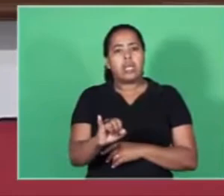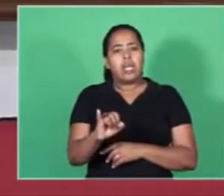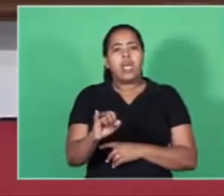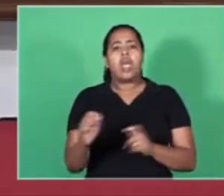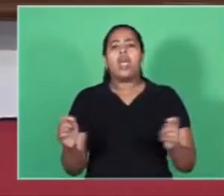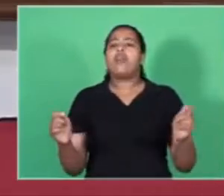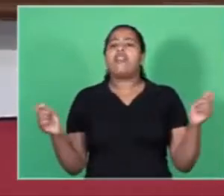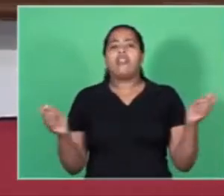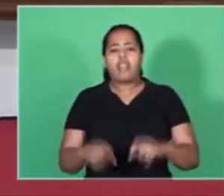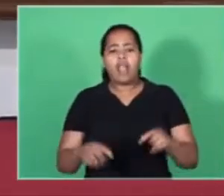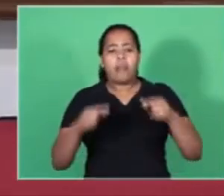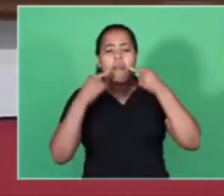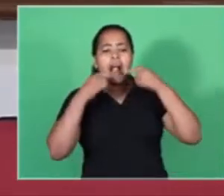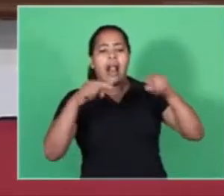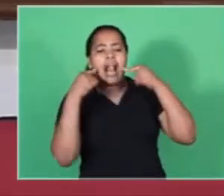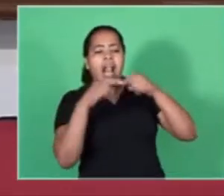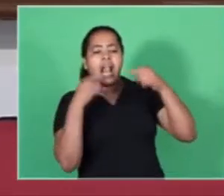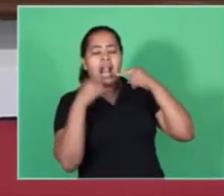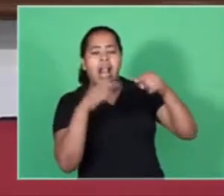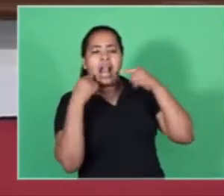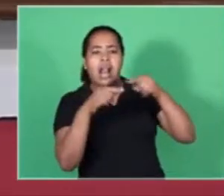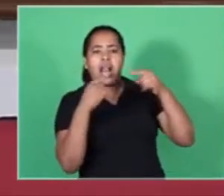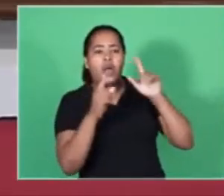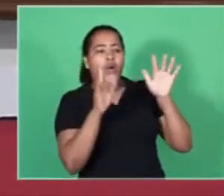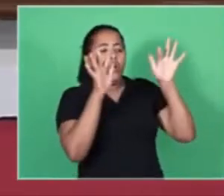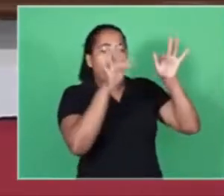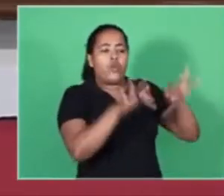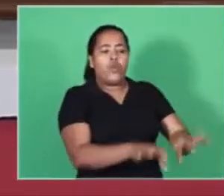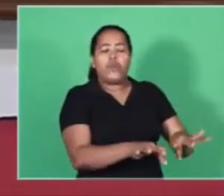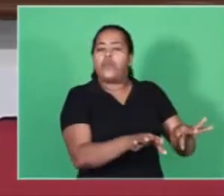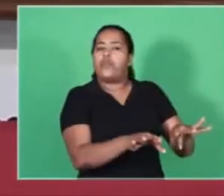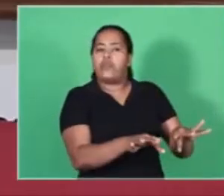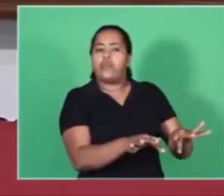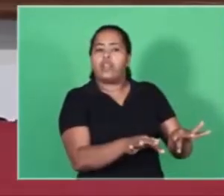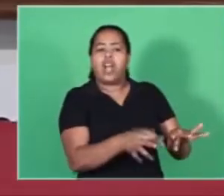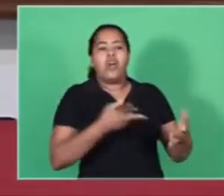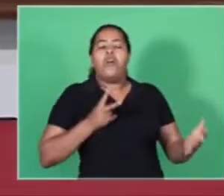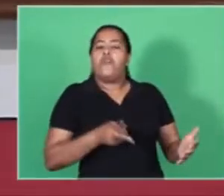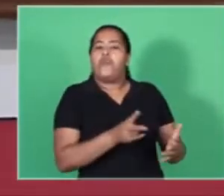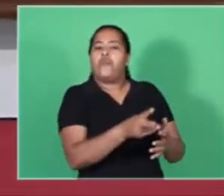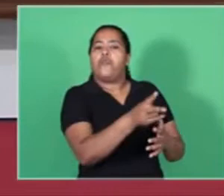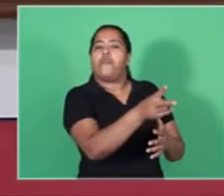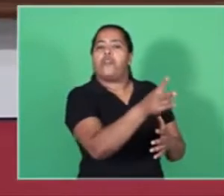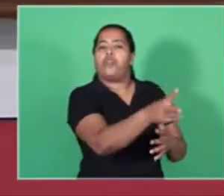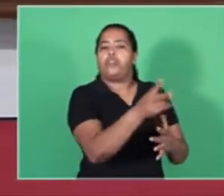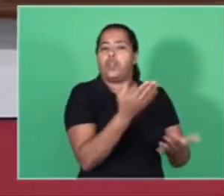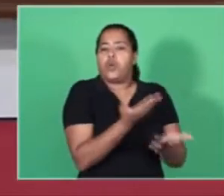if I can blaspheme. He blasphemed so much.